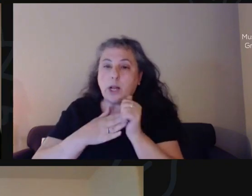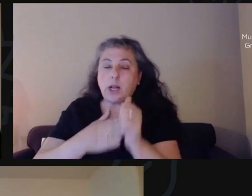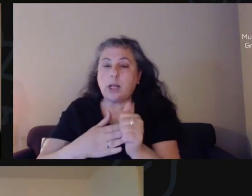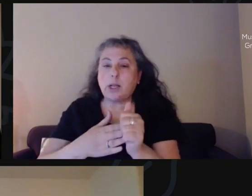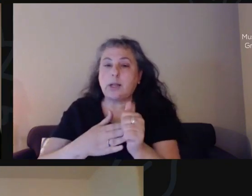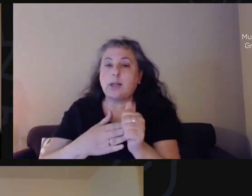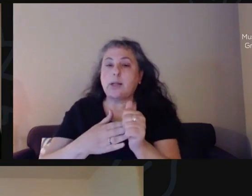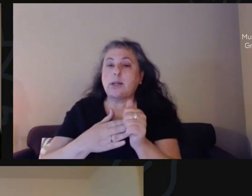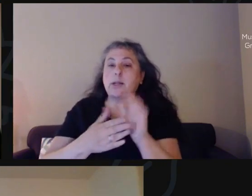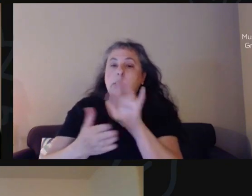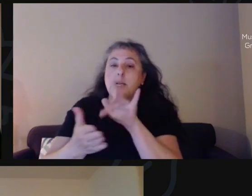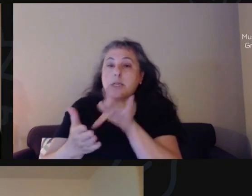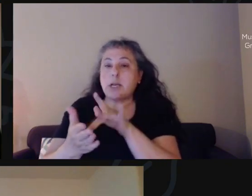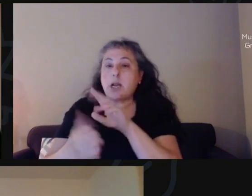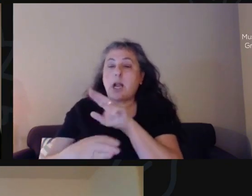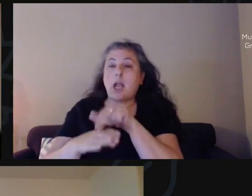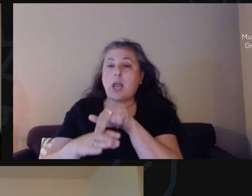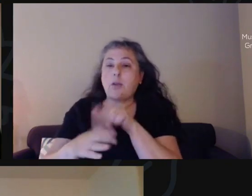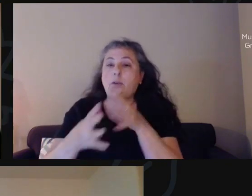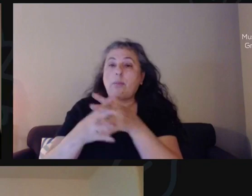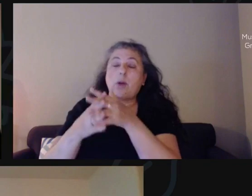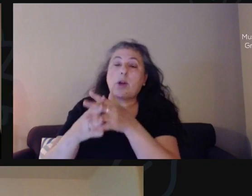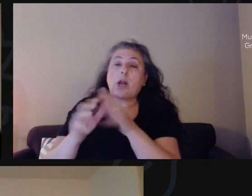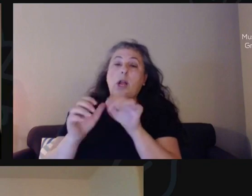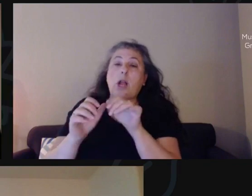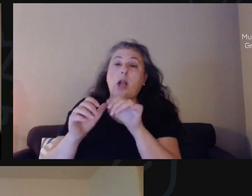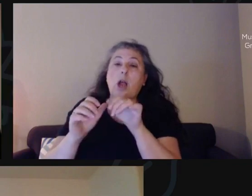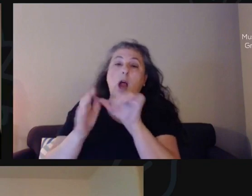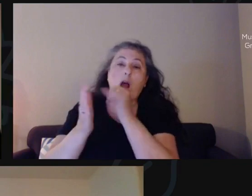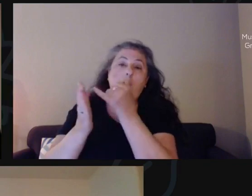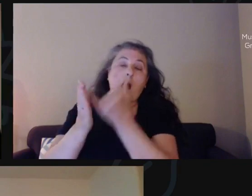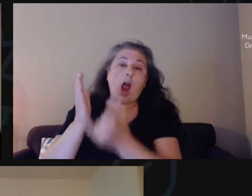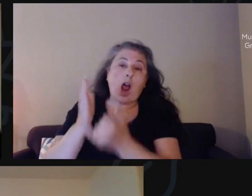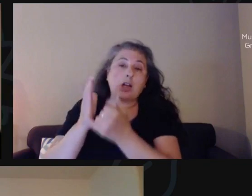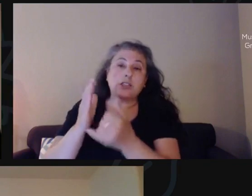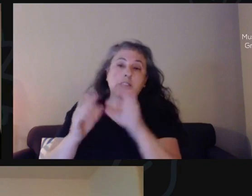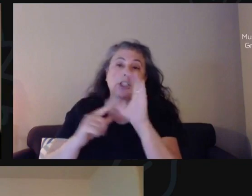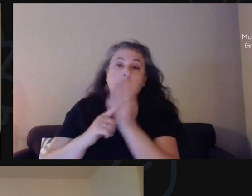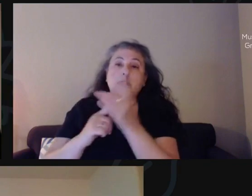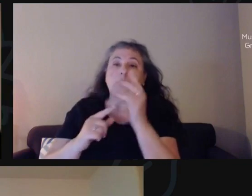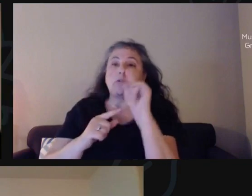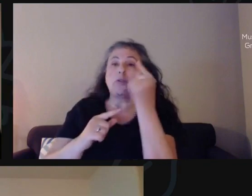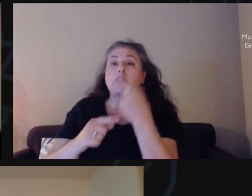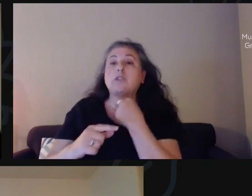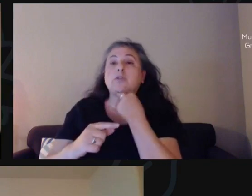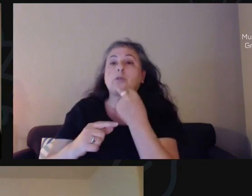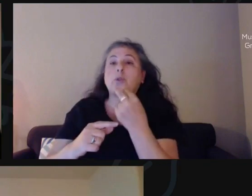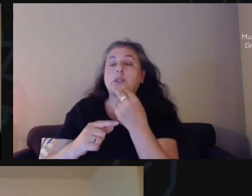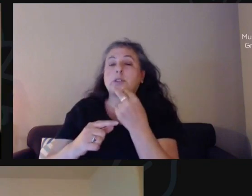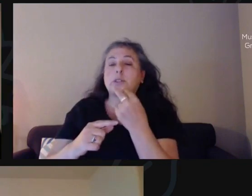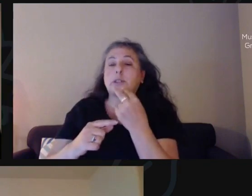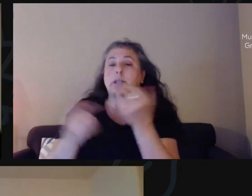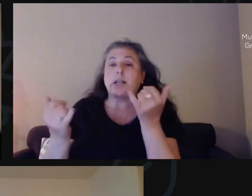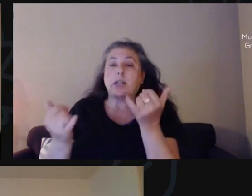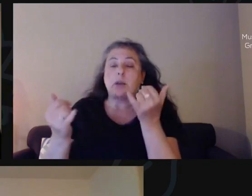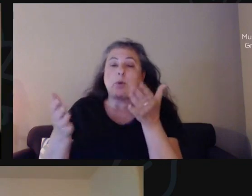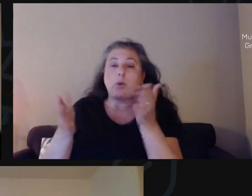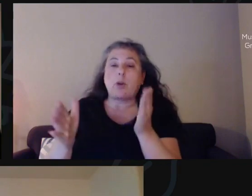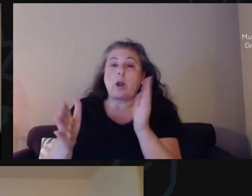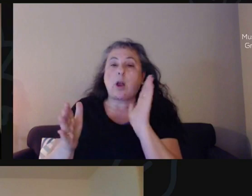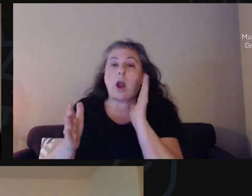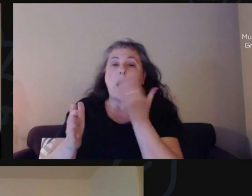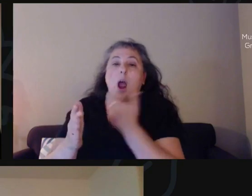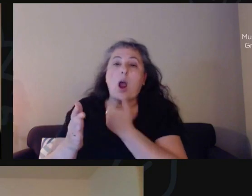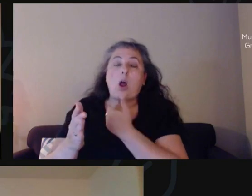Native American arts and culture as first voice in a contemporary way. So our focus